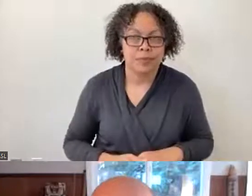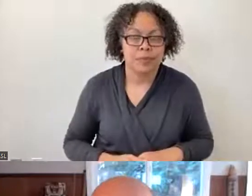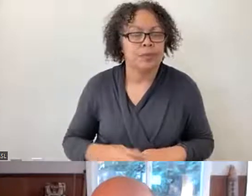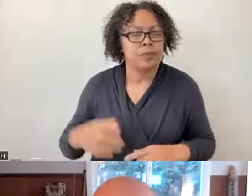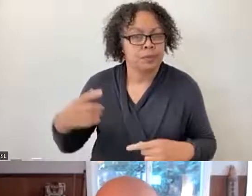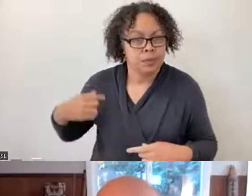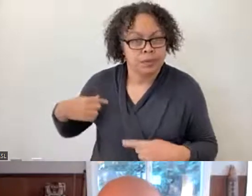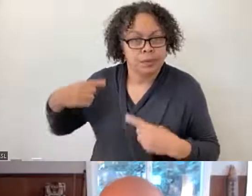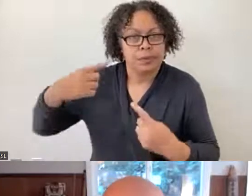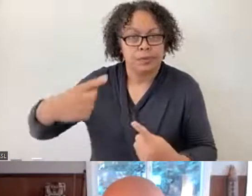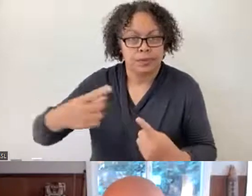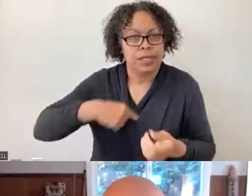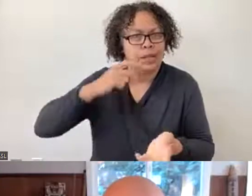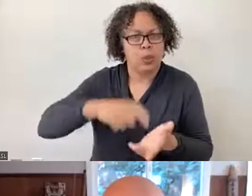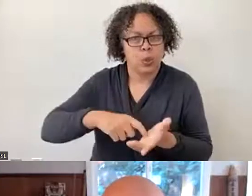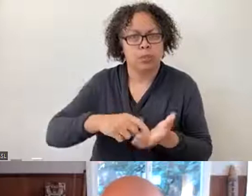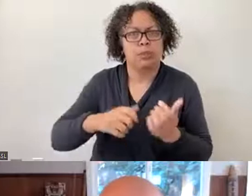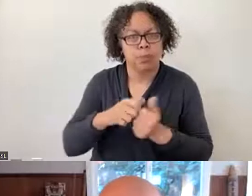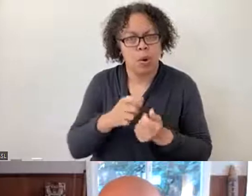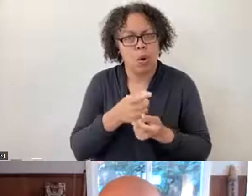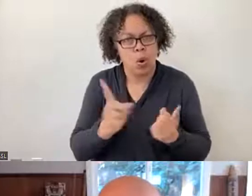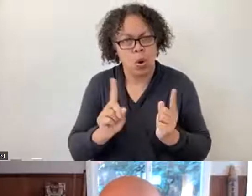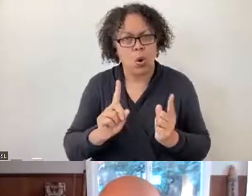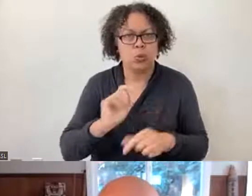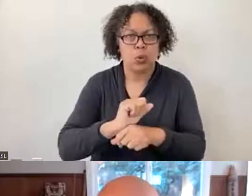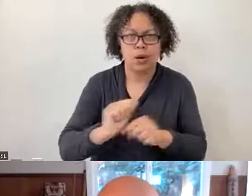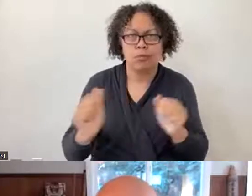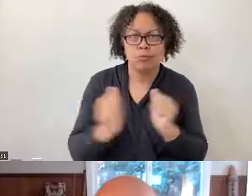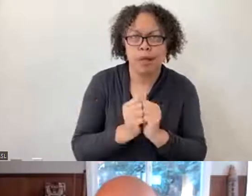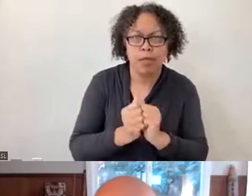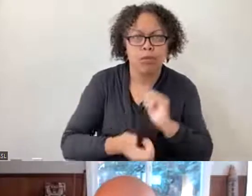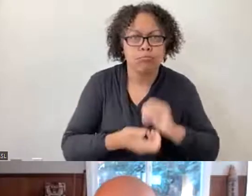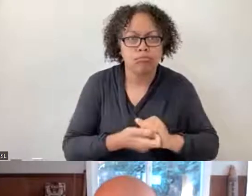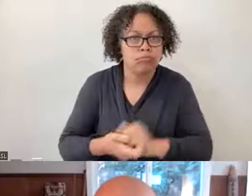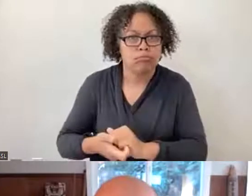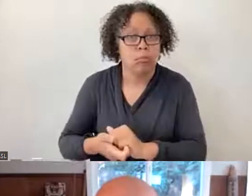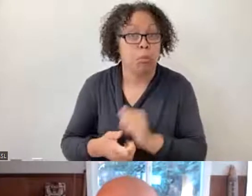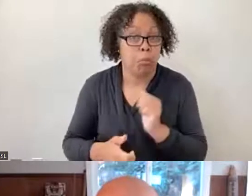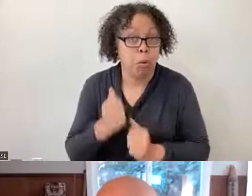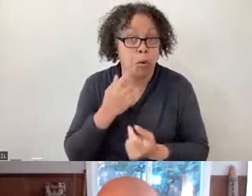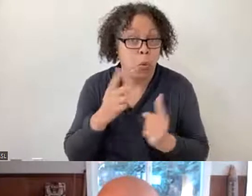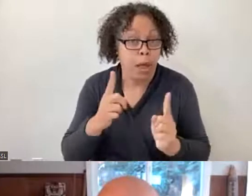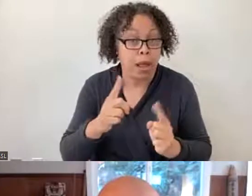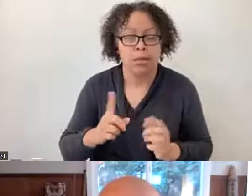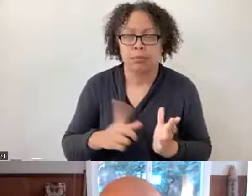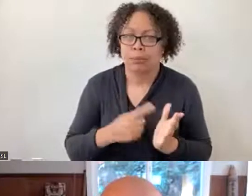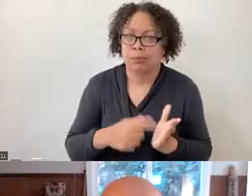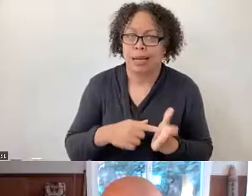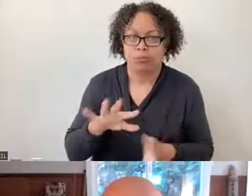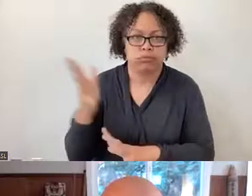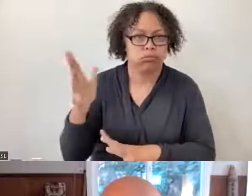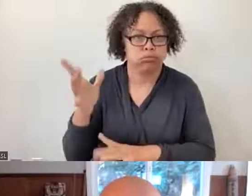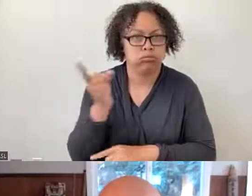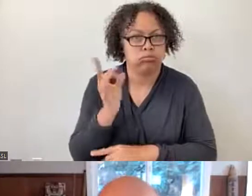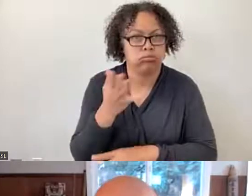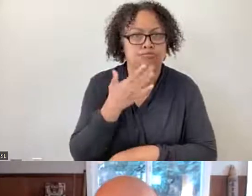I'd noticed that most of these collaborations worked very well, but every now and then something would go really badly wrong, and it would often go